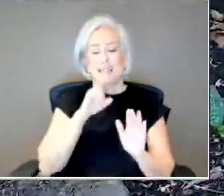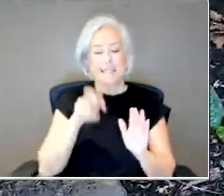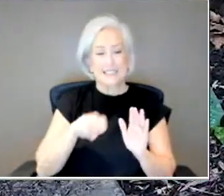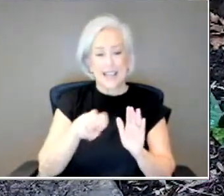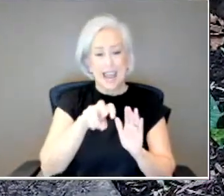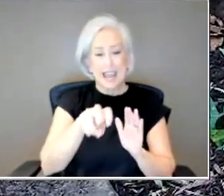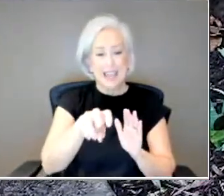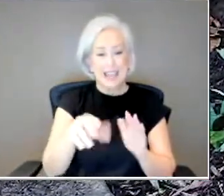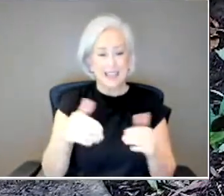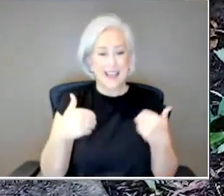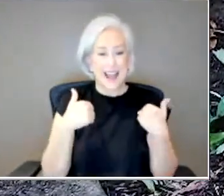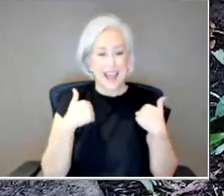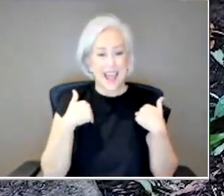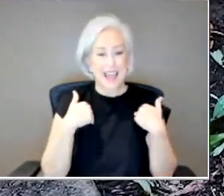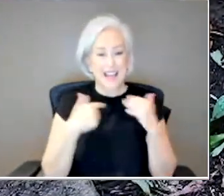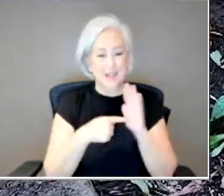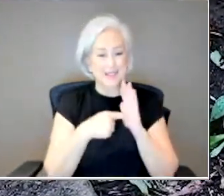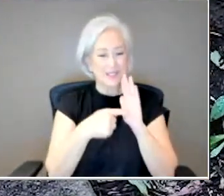the.